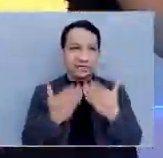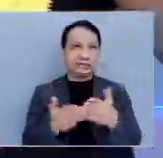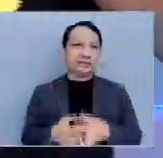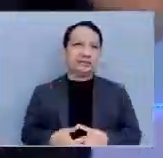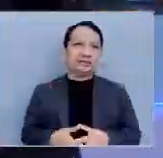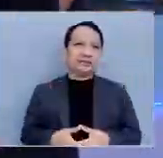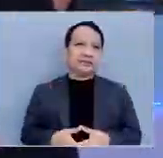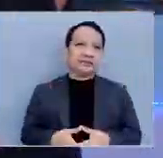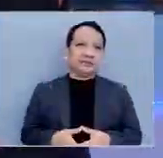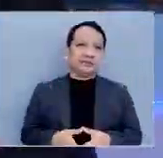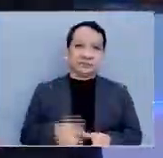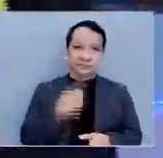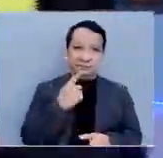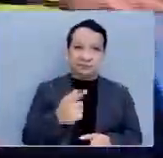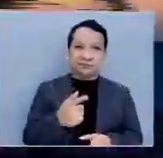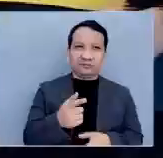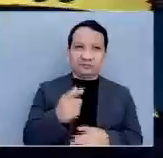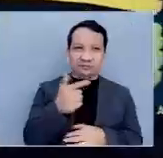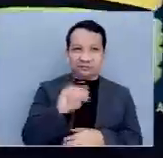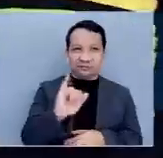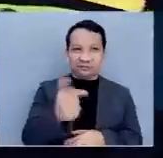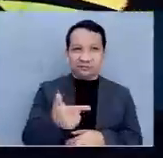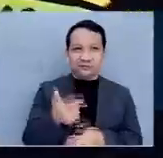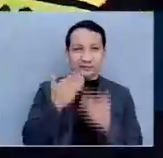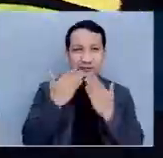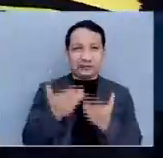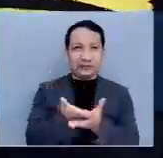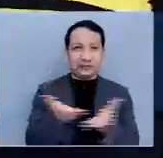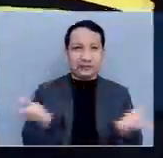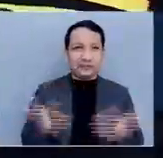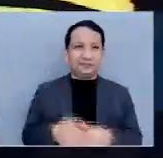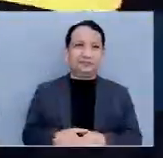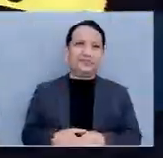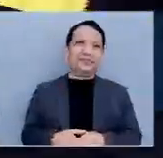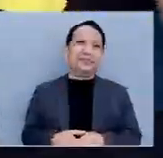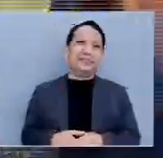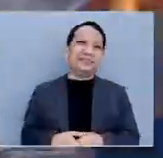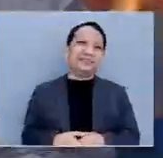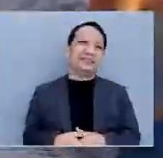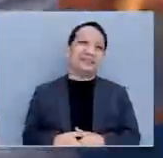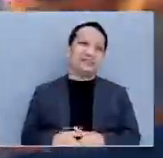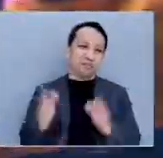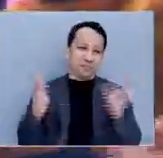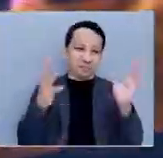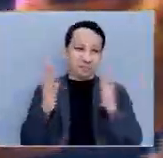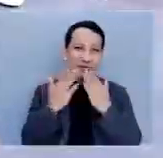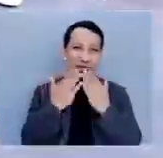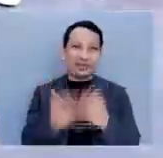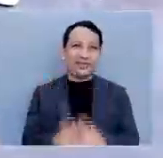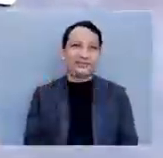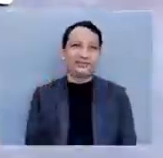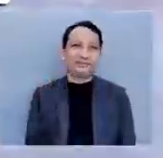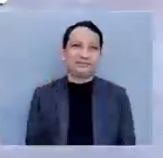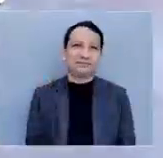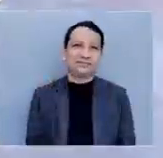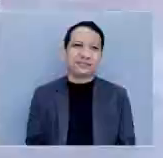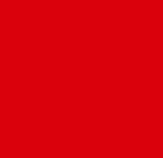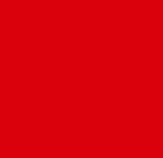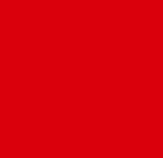And Instagram. Oh, yeah. Grovey Effect. Thank you, Anna. Mag-enjoy si Mommy Chiqui. Napagpag na rin natin yung pinahin nating